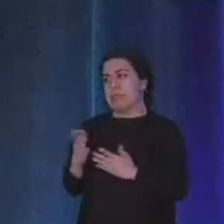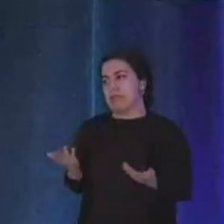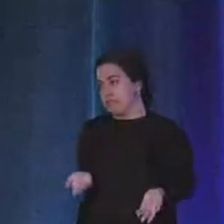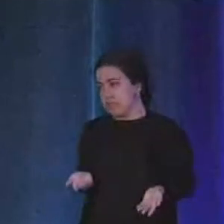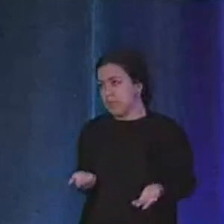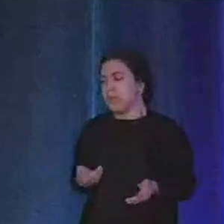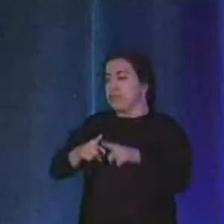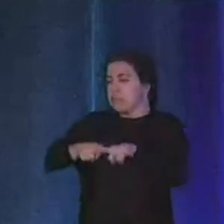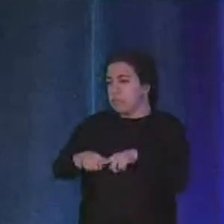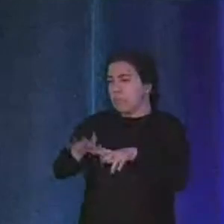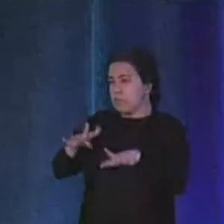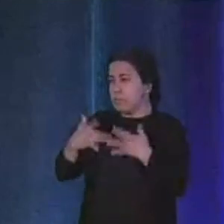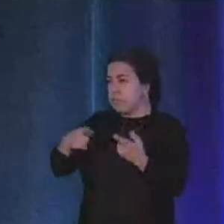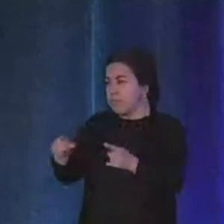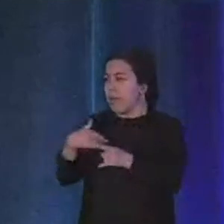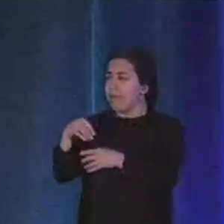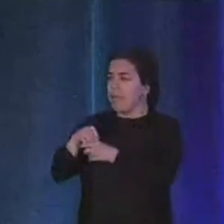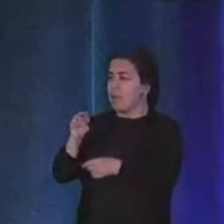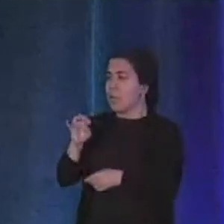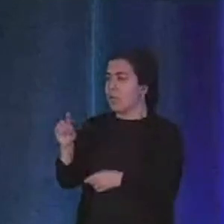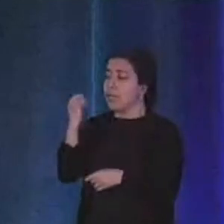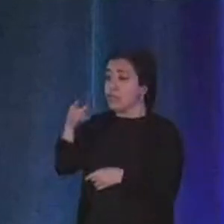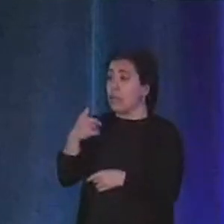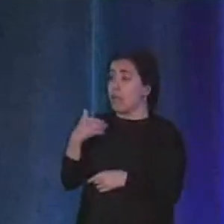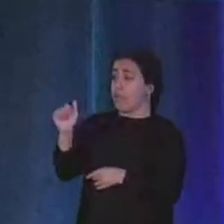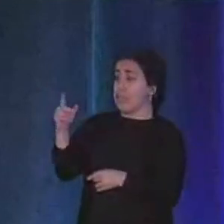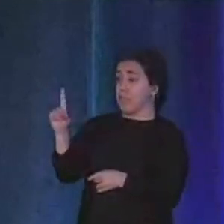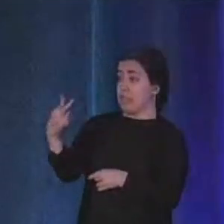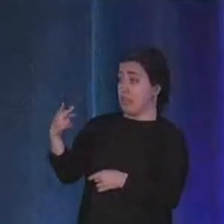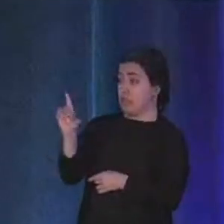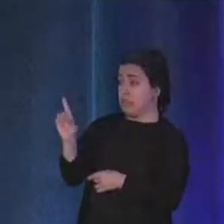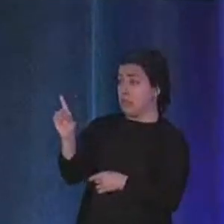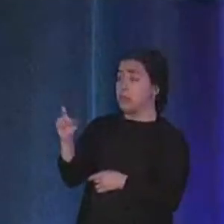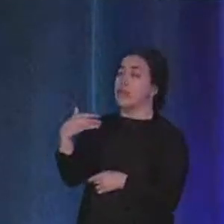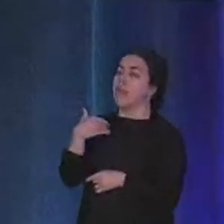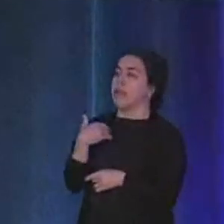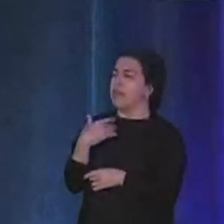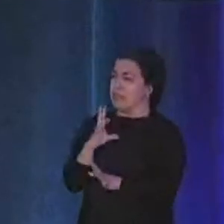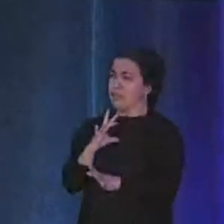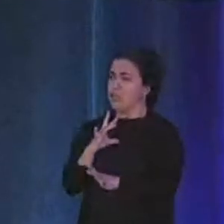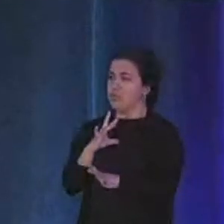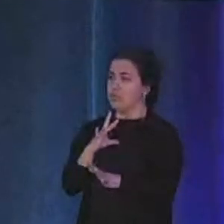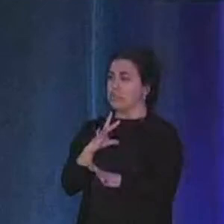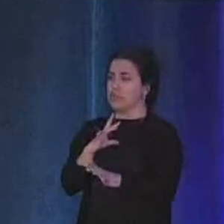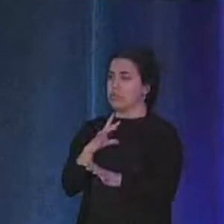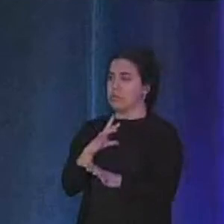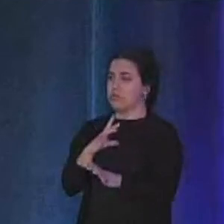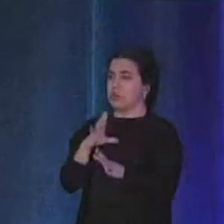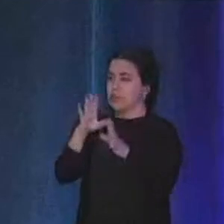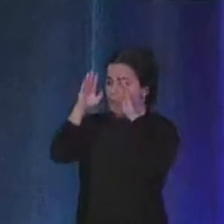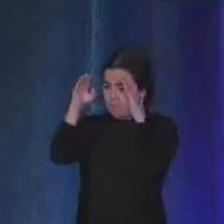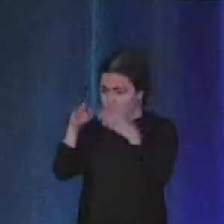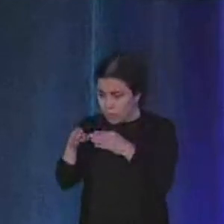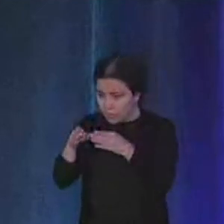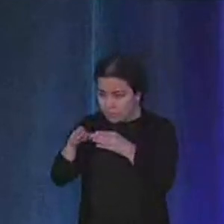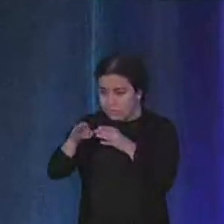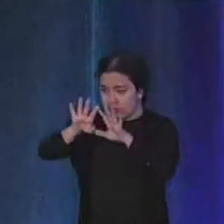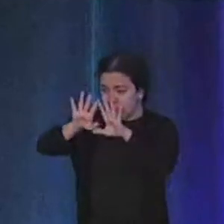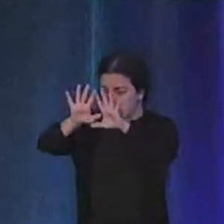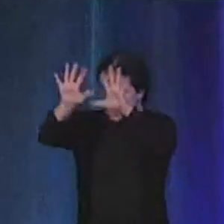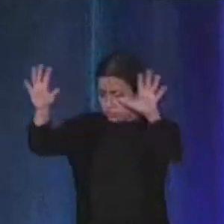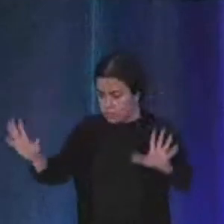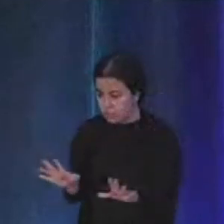of stuff you have going on, there's Zen modes. If you have like ADHD, it's really good to just like bleed the UI away and just focus on your code.